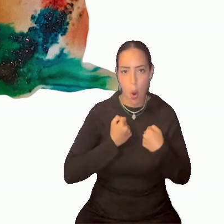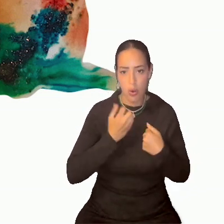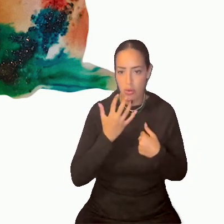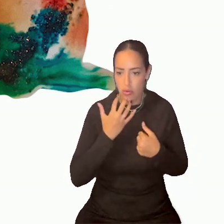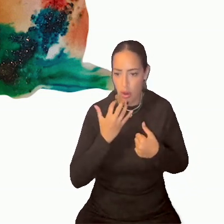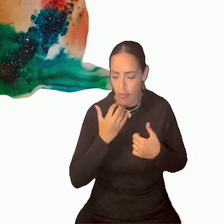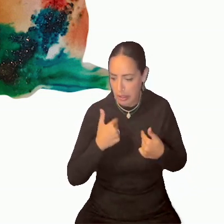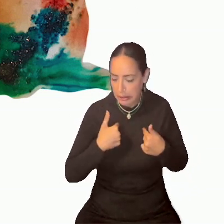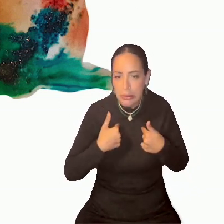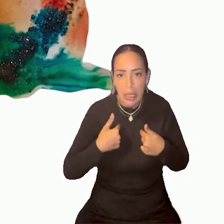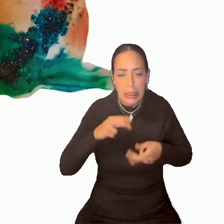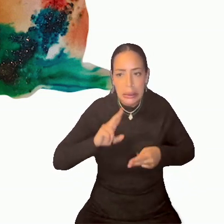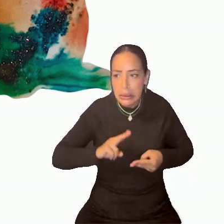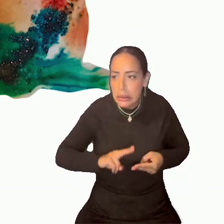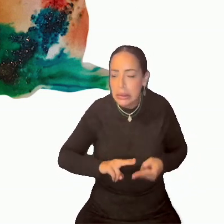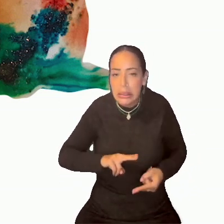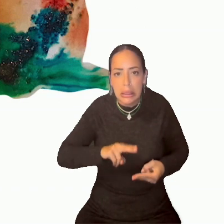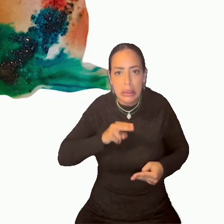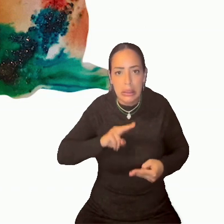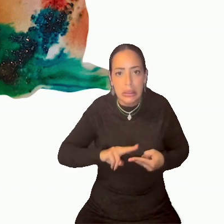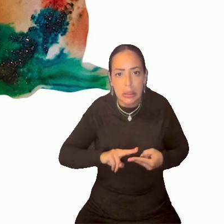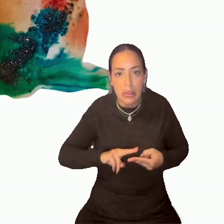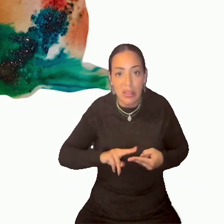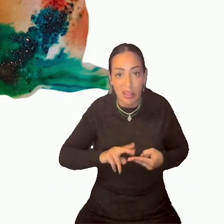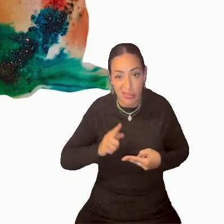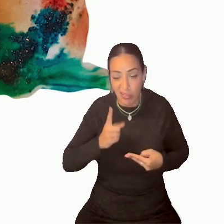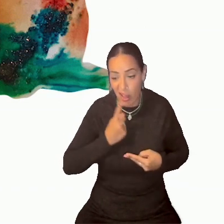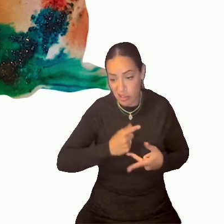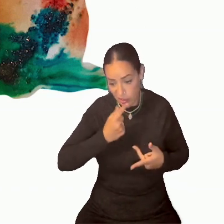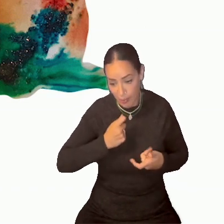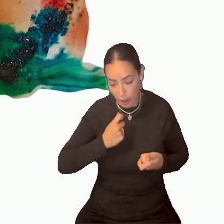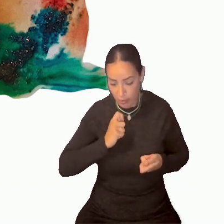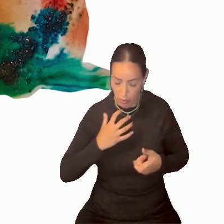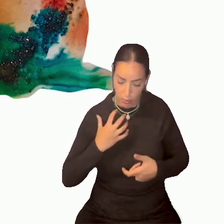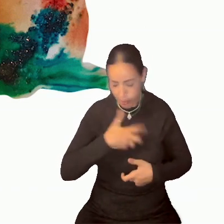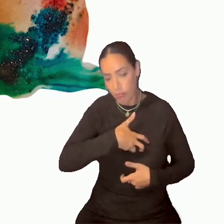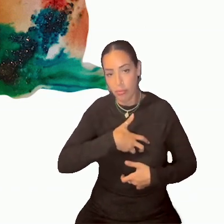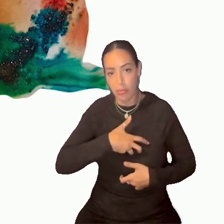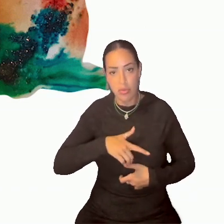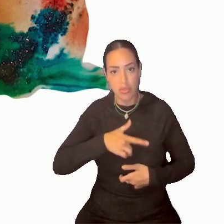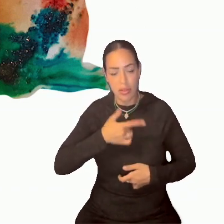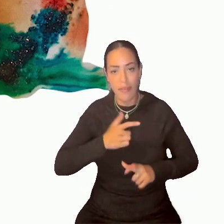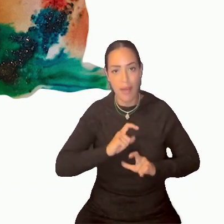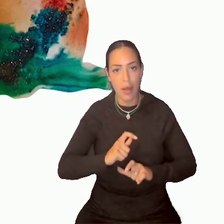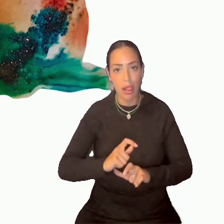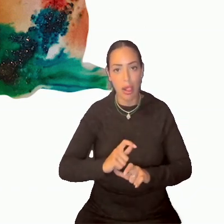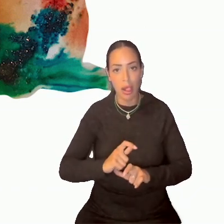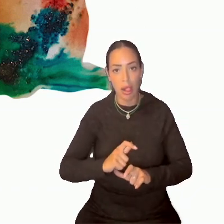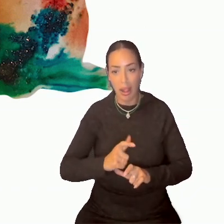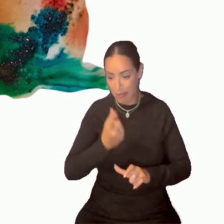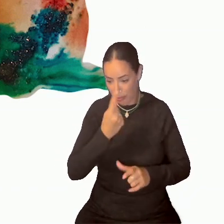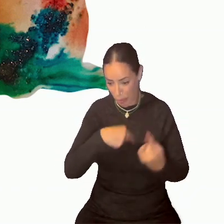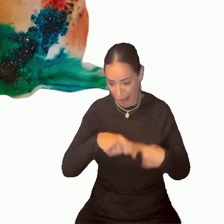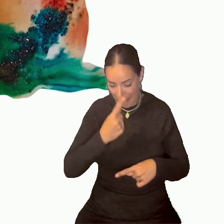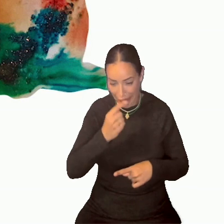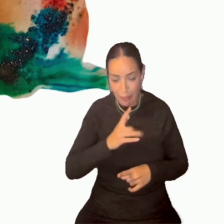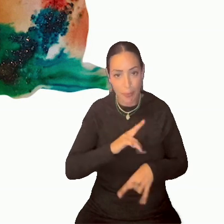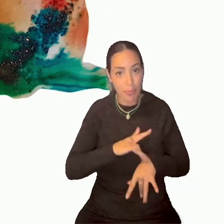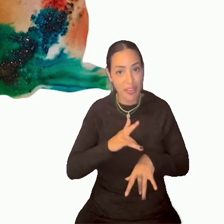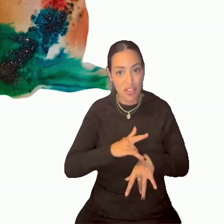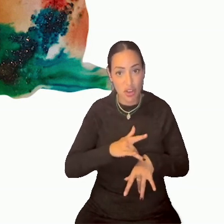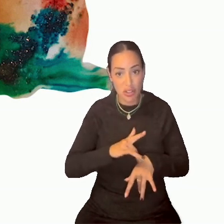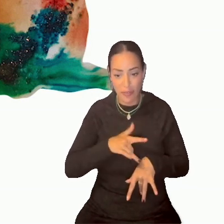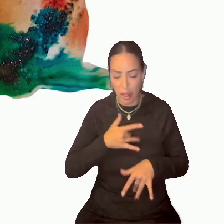where we can perform at our best and instead activate a survival response. This can then leave us feeling overwhelmed and